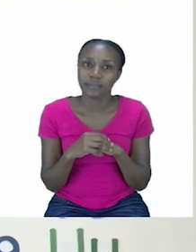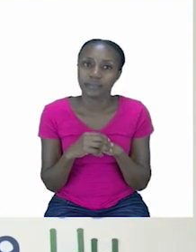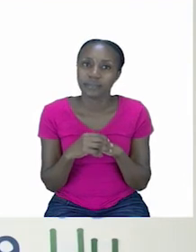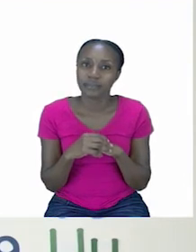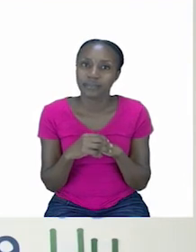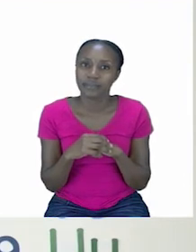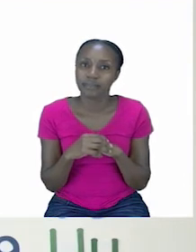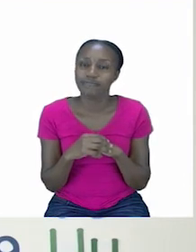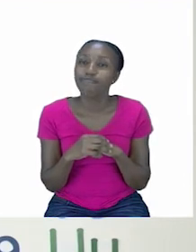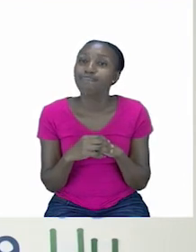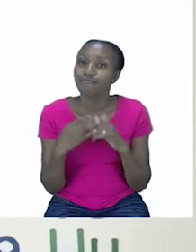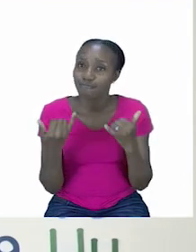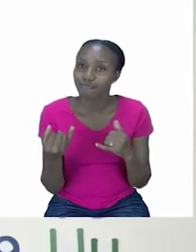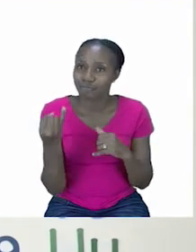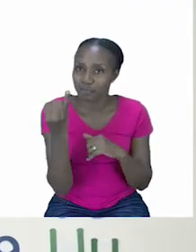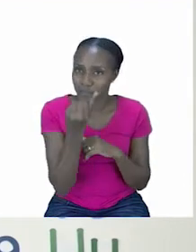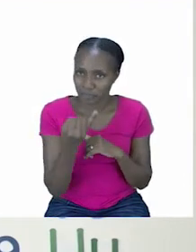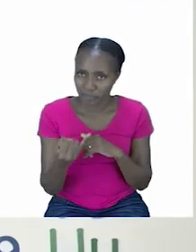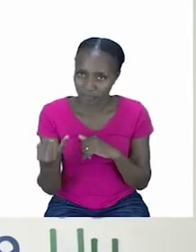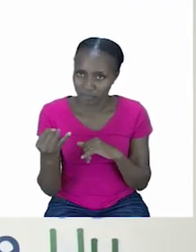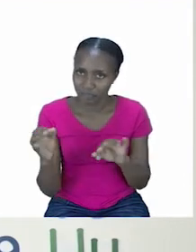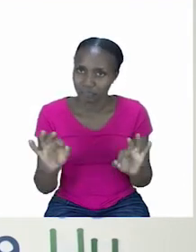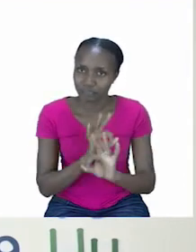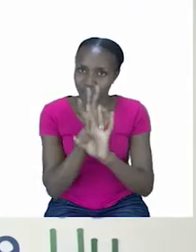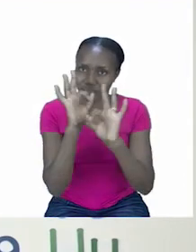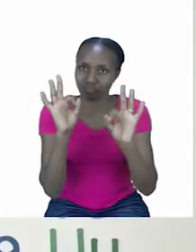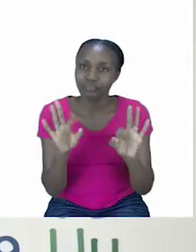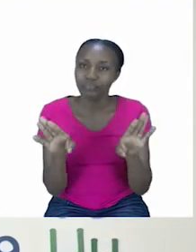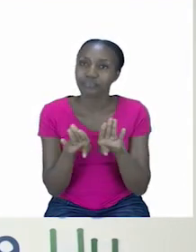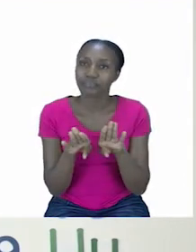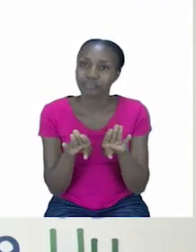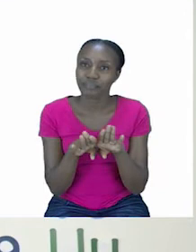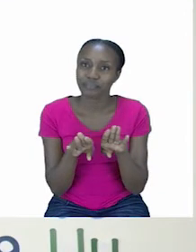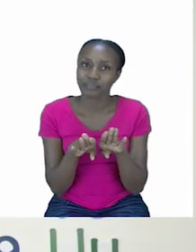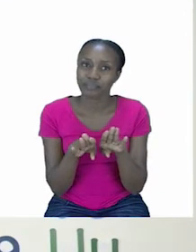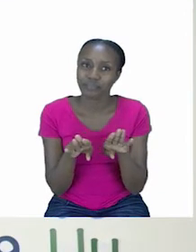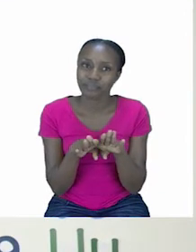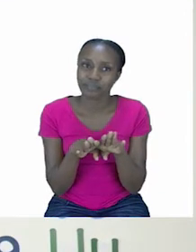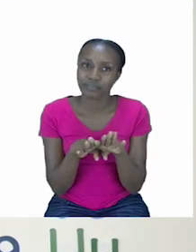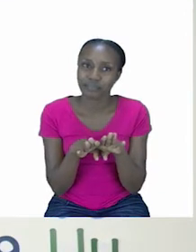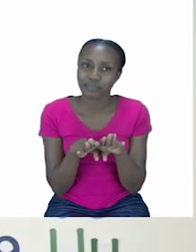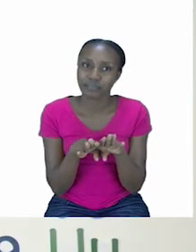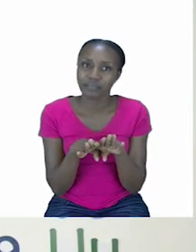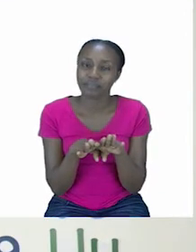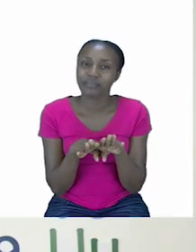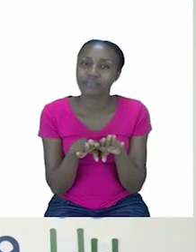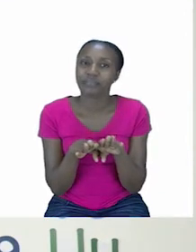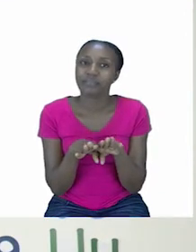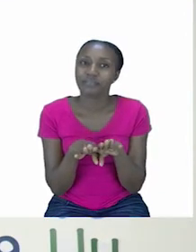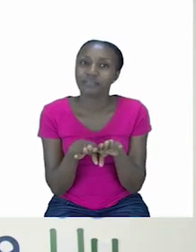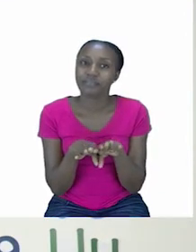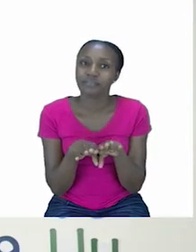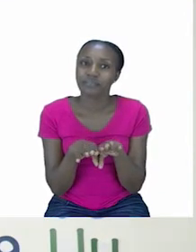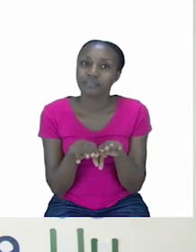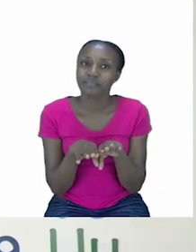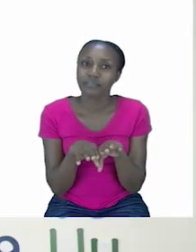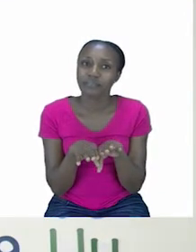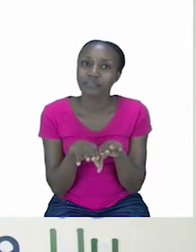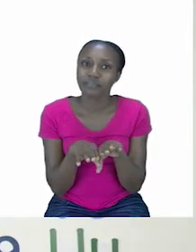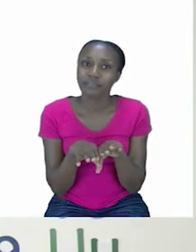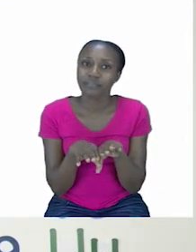going to decorate the front of this box. I'm going to do it on my board and you are going to do it on your